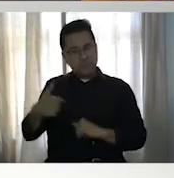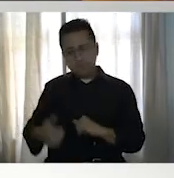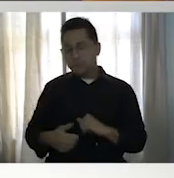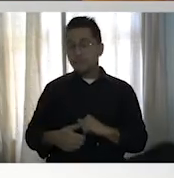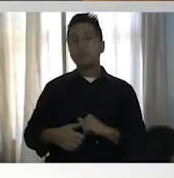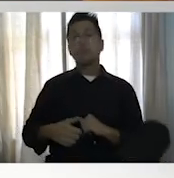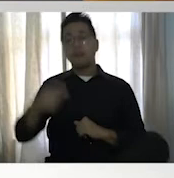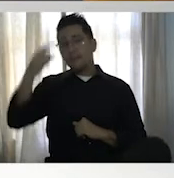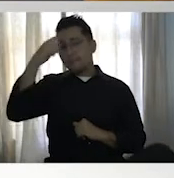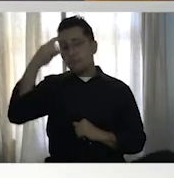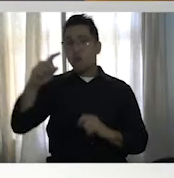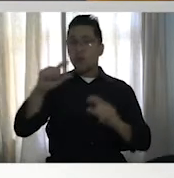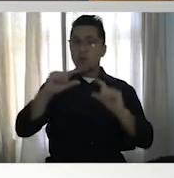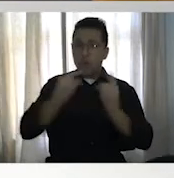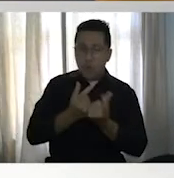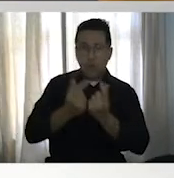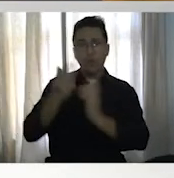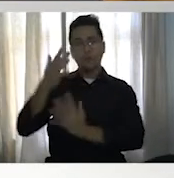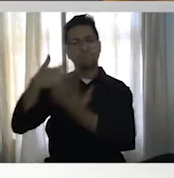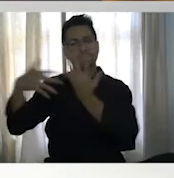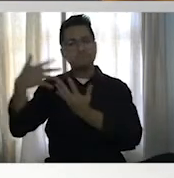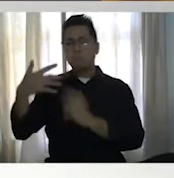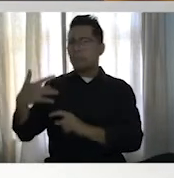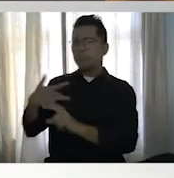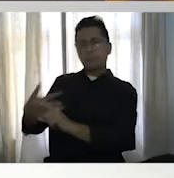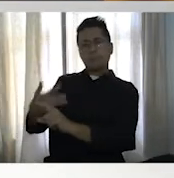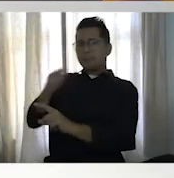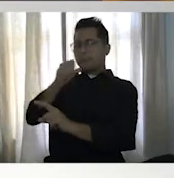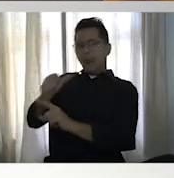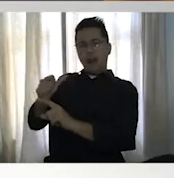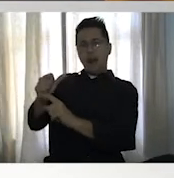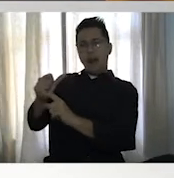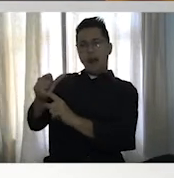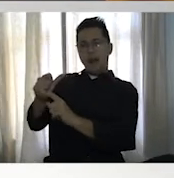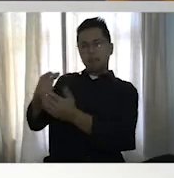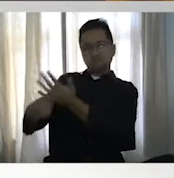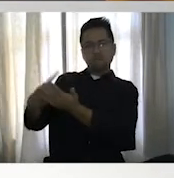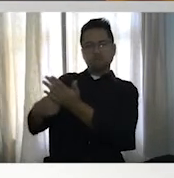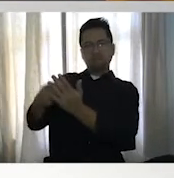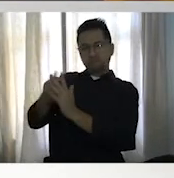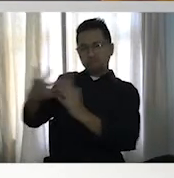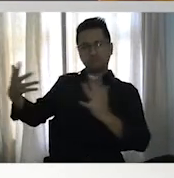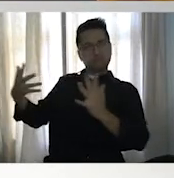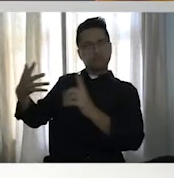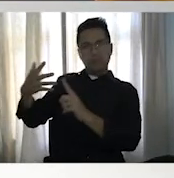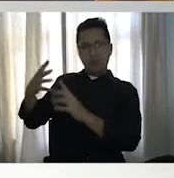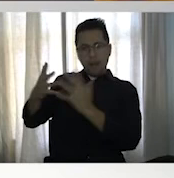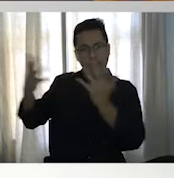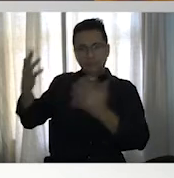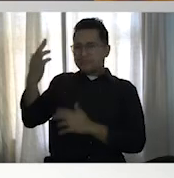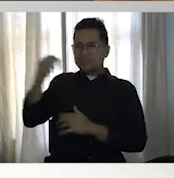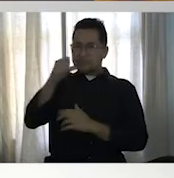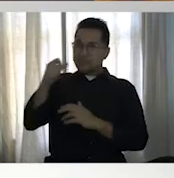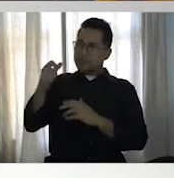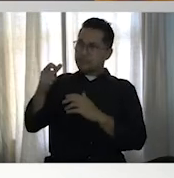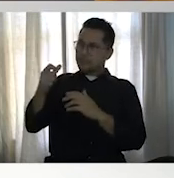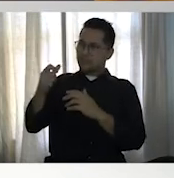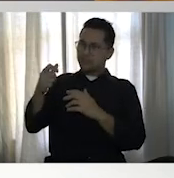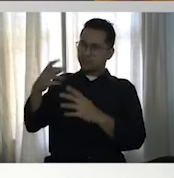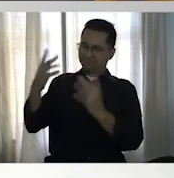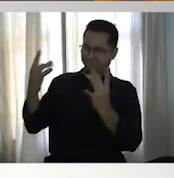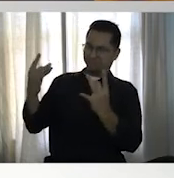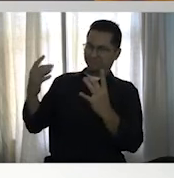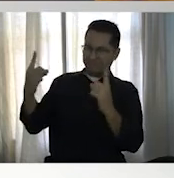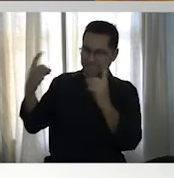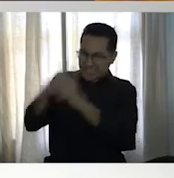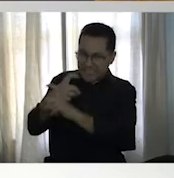and social, nobody kind of likes to talk about social because it's such a hard thing to touch. It's not so easy to do some trials on.